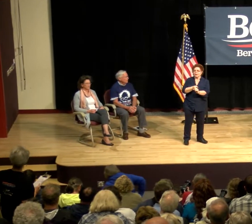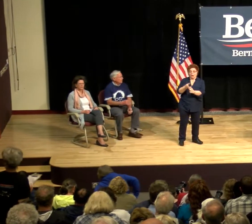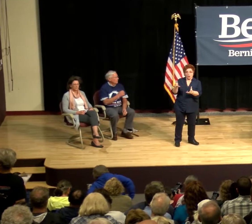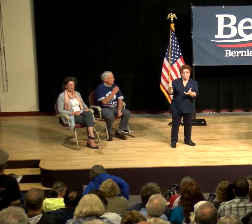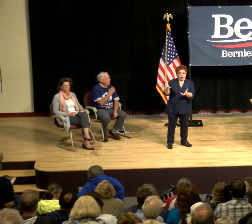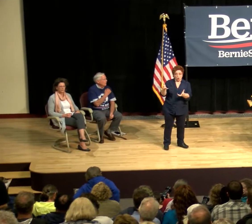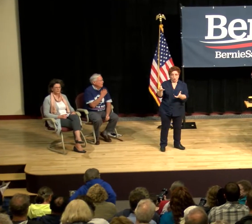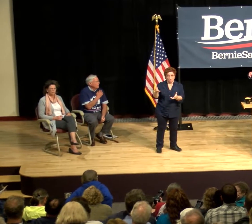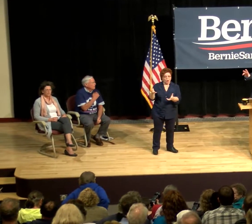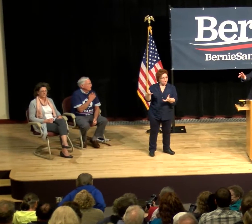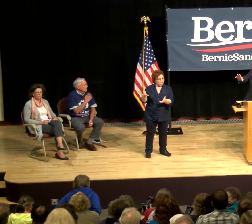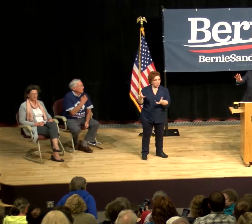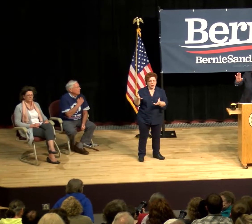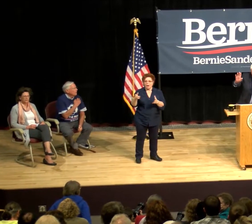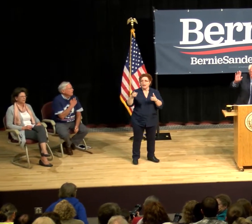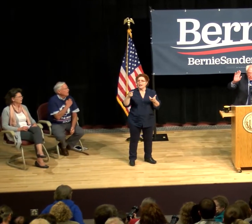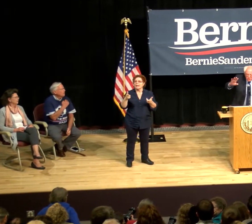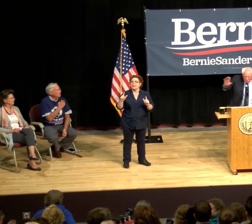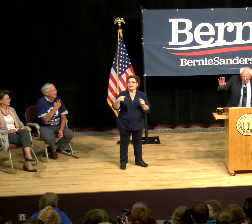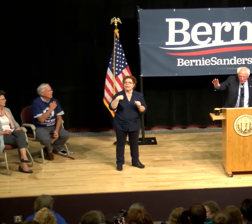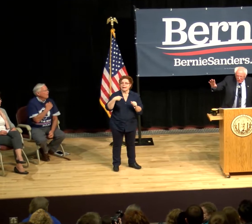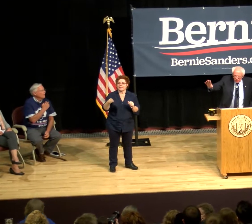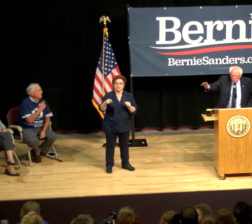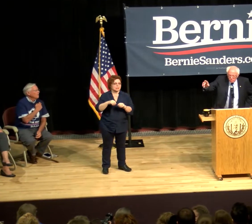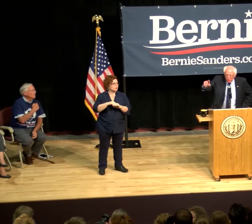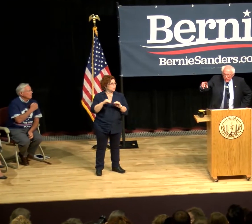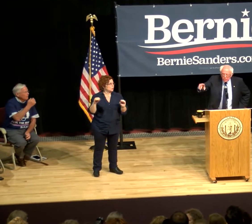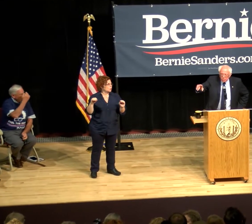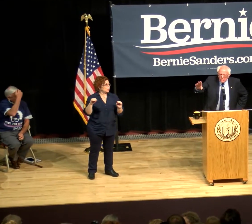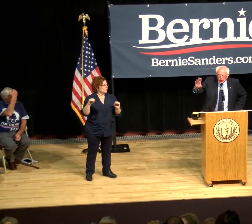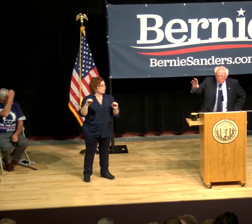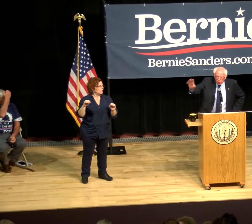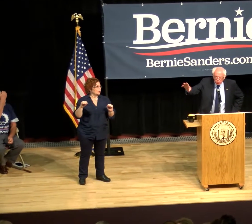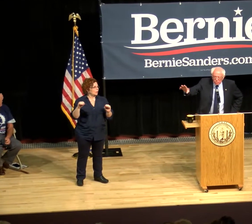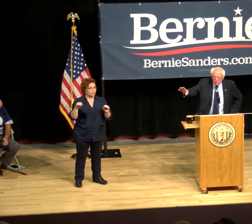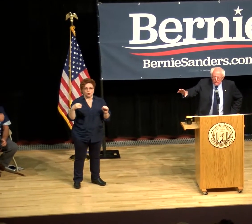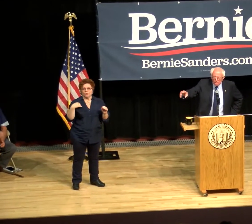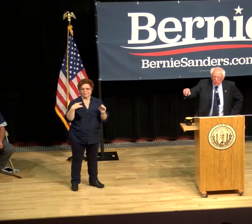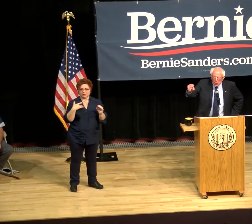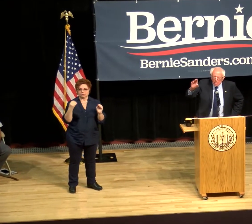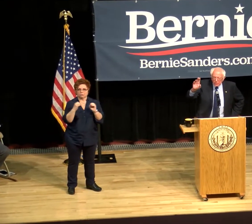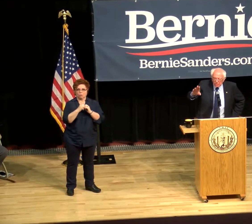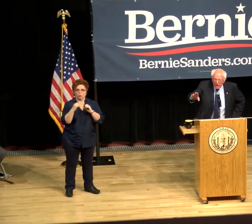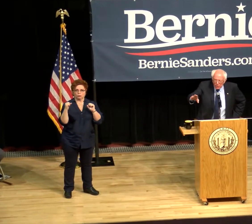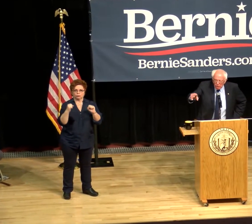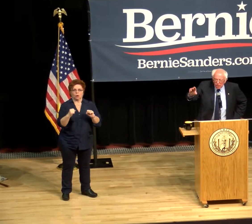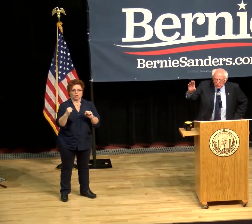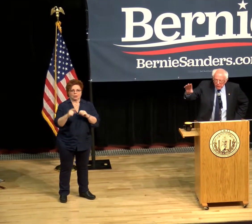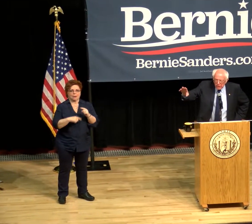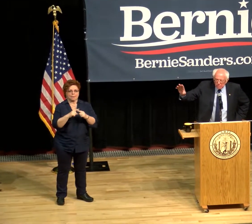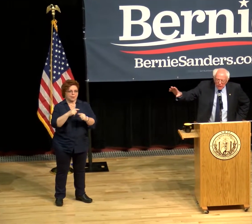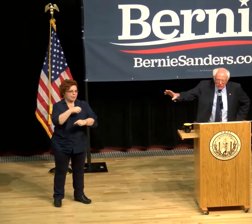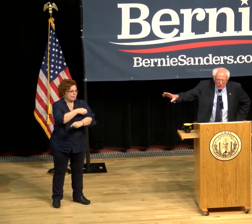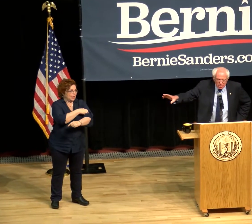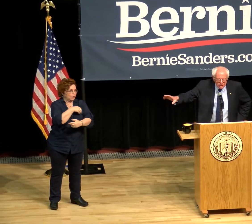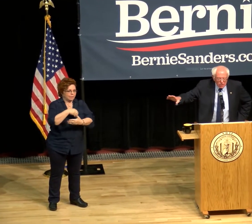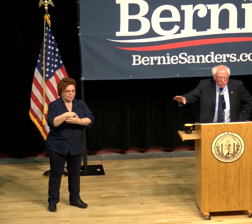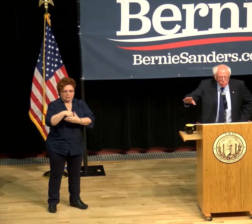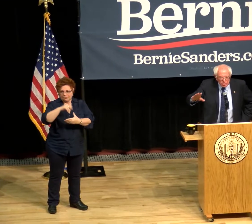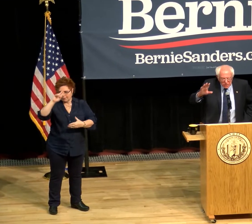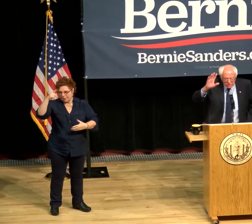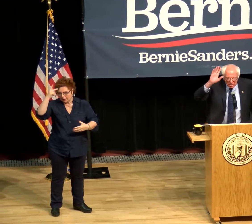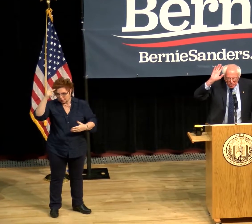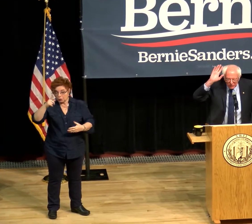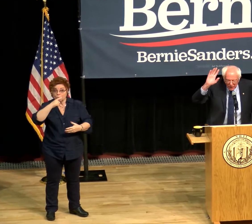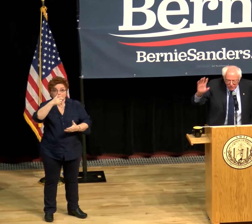don't mean to be wielding out of the question. There's nobody who's running who feels more strongly about the power of money in politics,